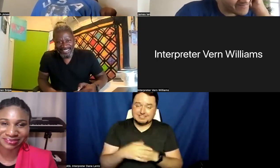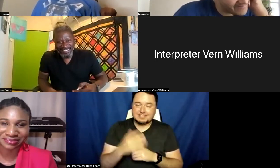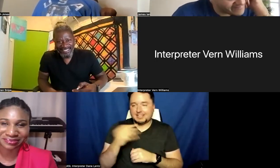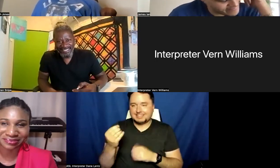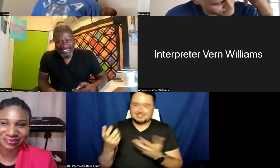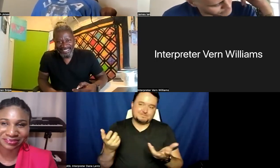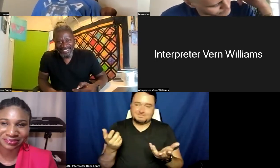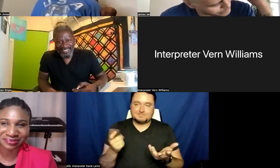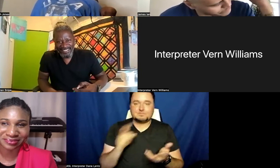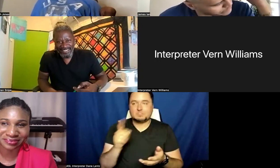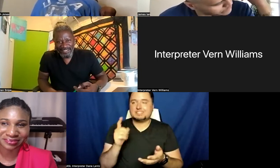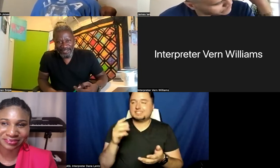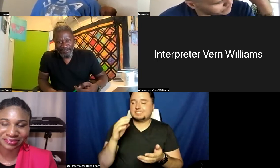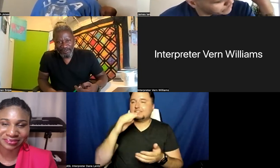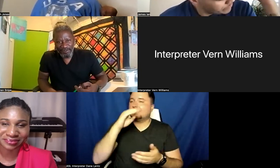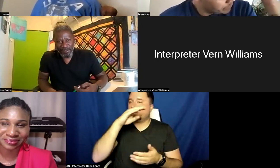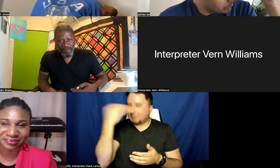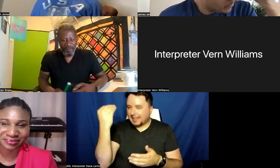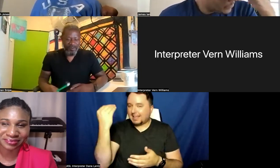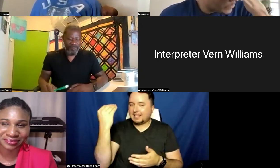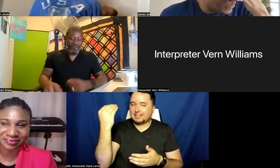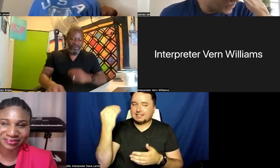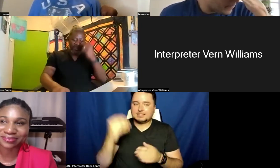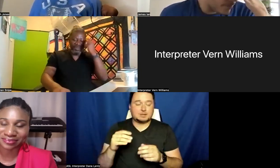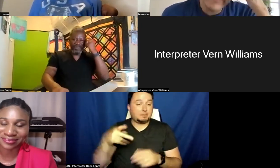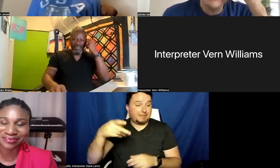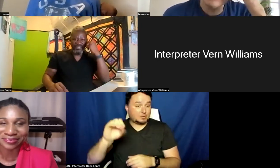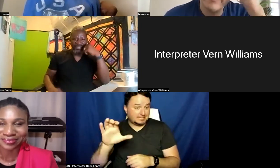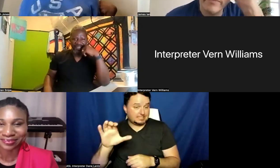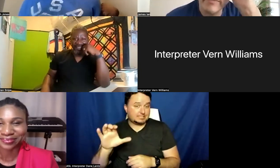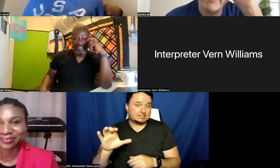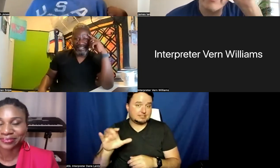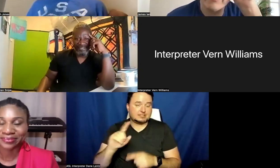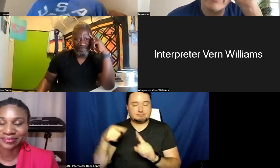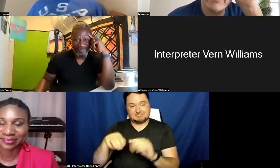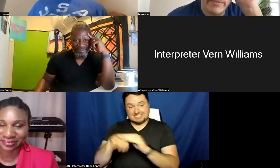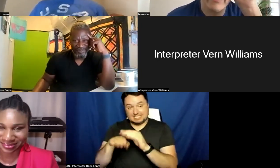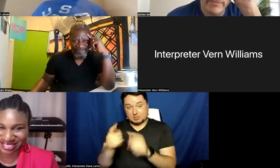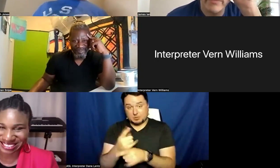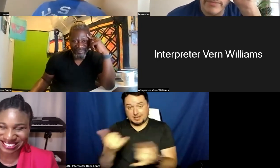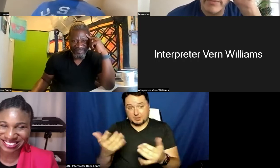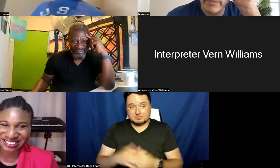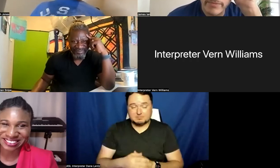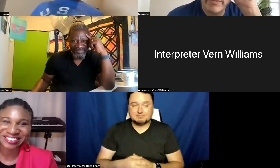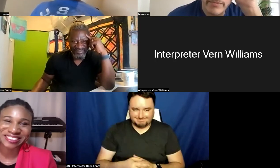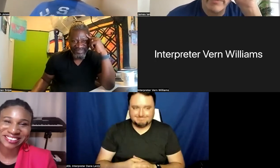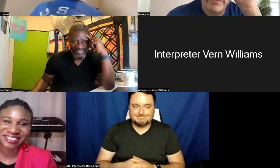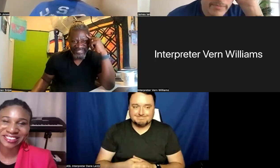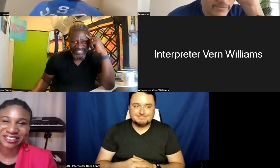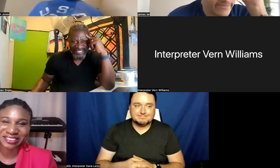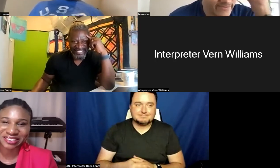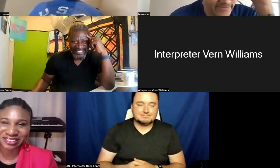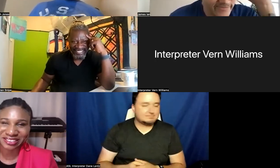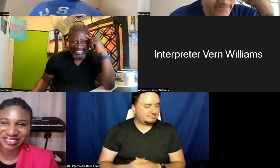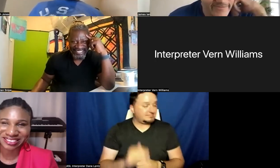just Black and people of color when it comes to accessibility right now. So yeah. Sounds